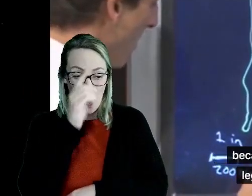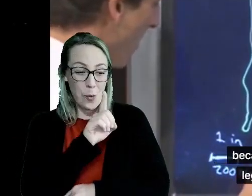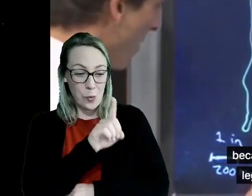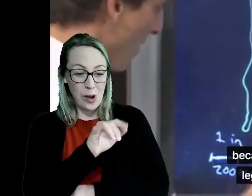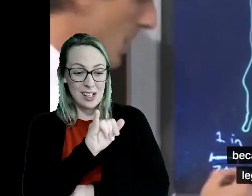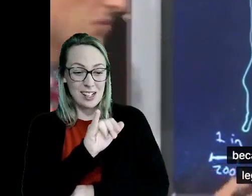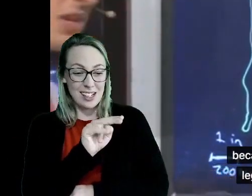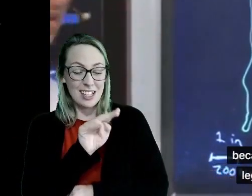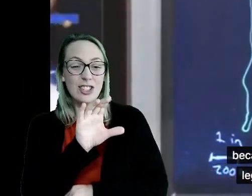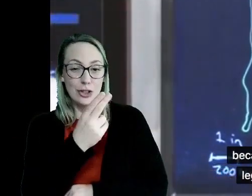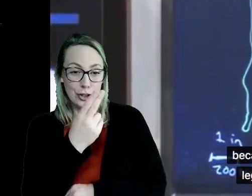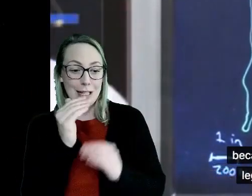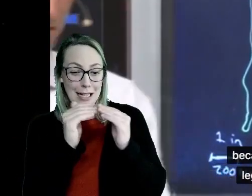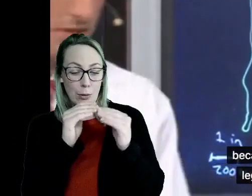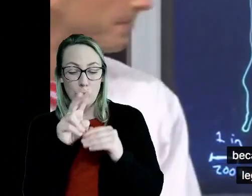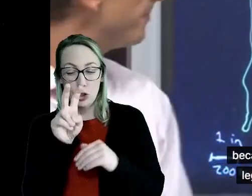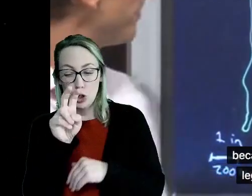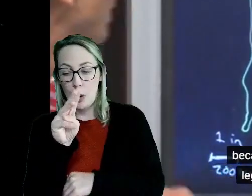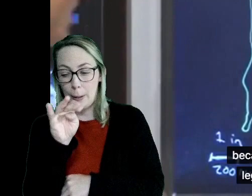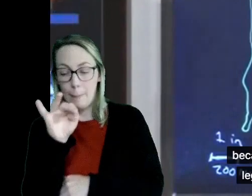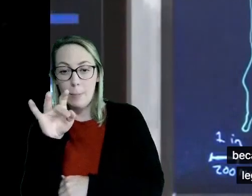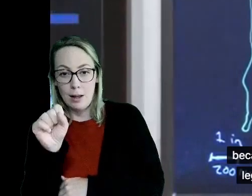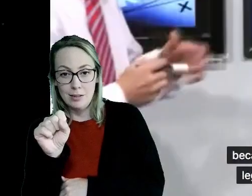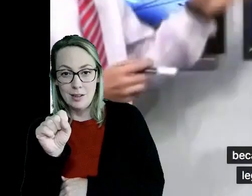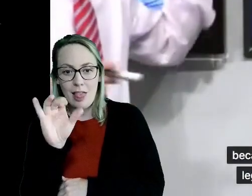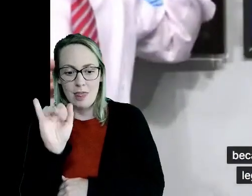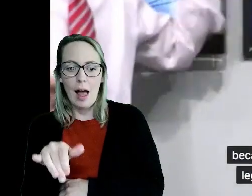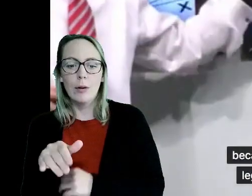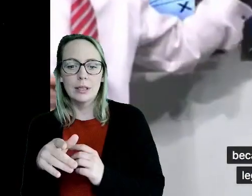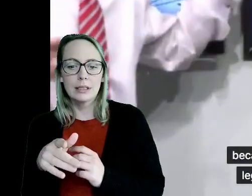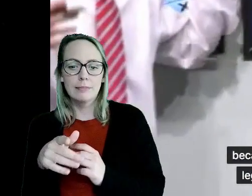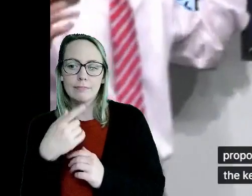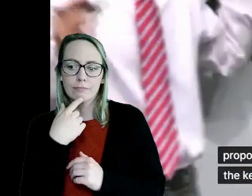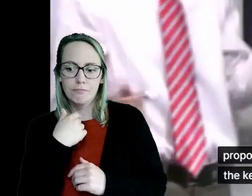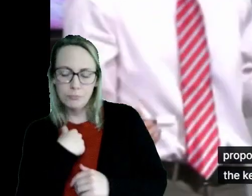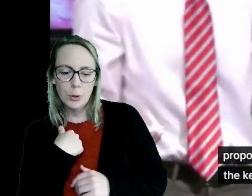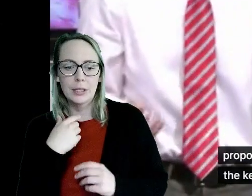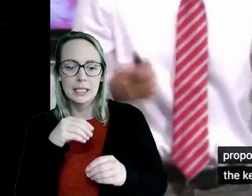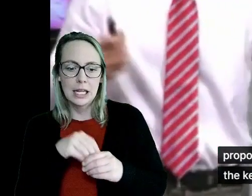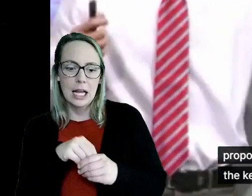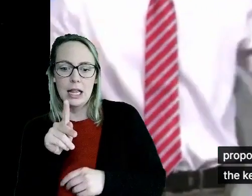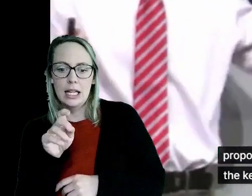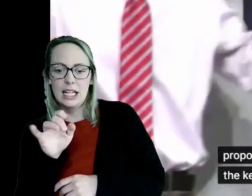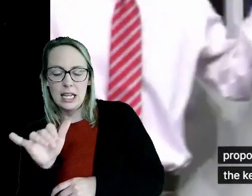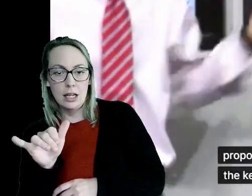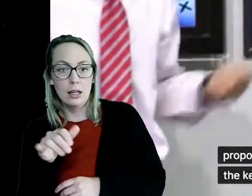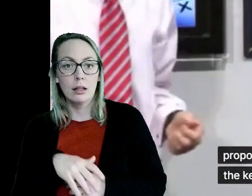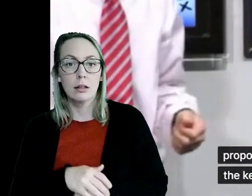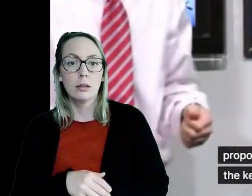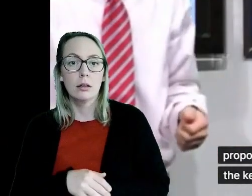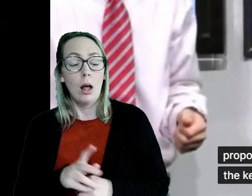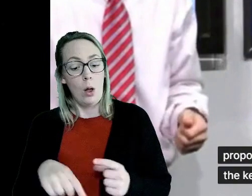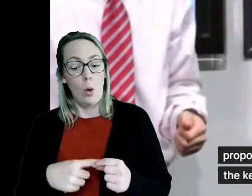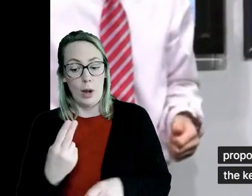miles, because that was given to us in the legend. Now, when you are using proportions to help you